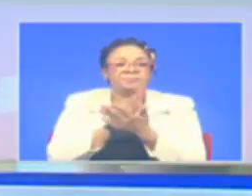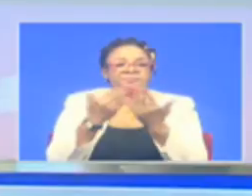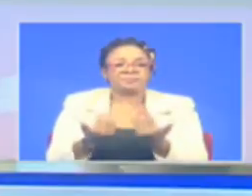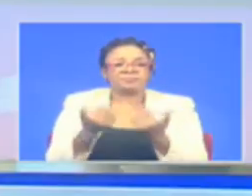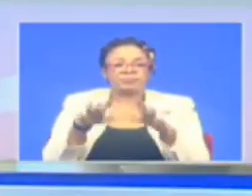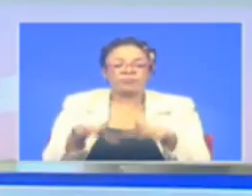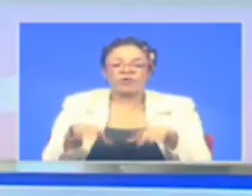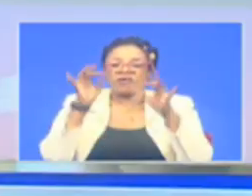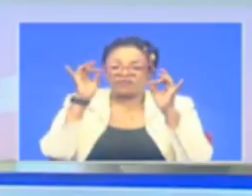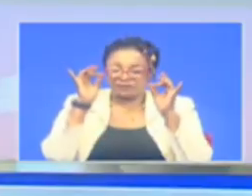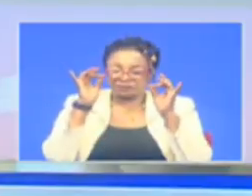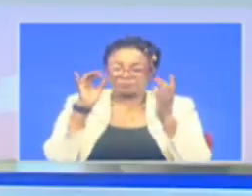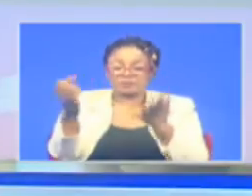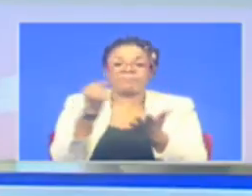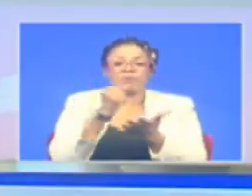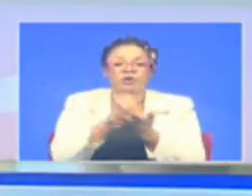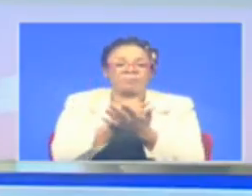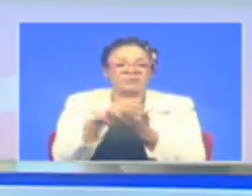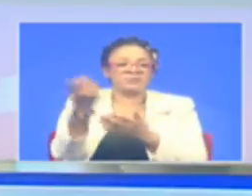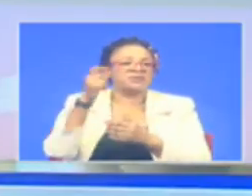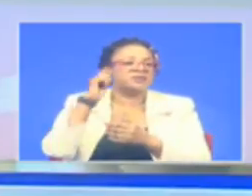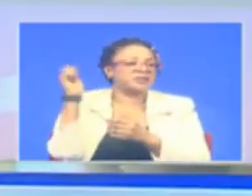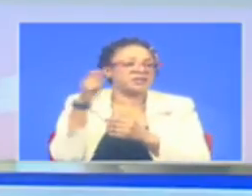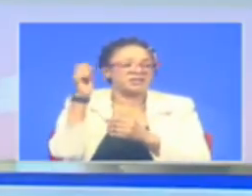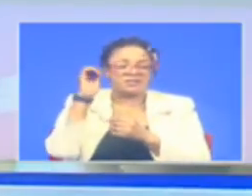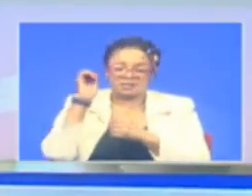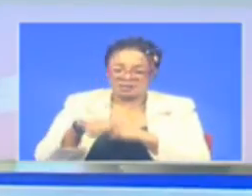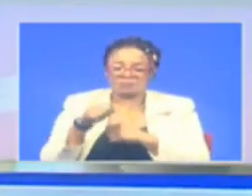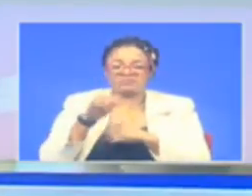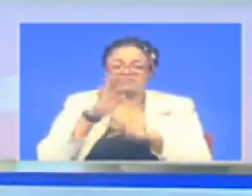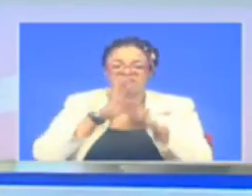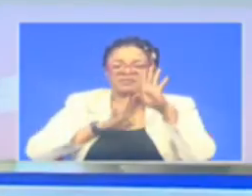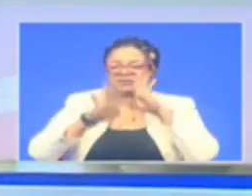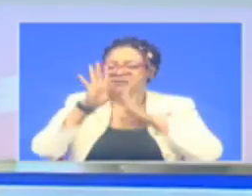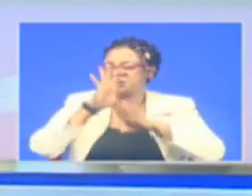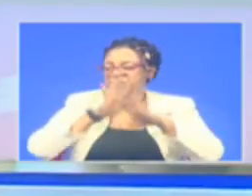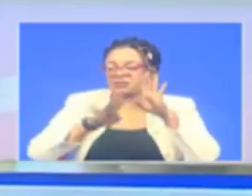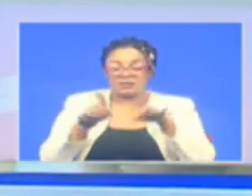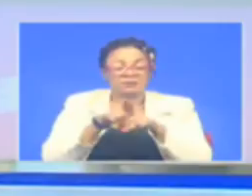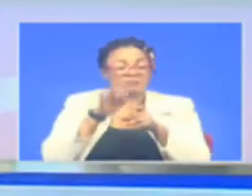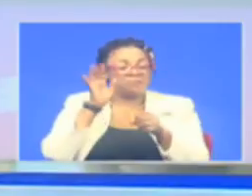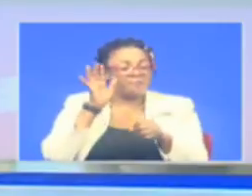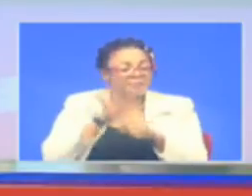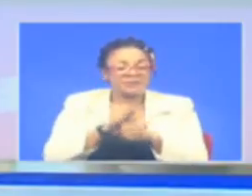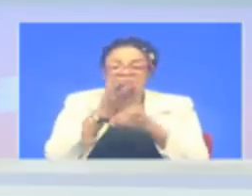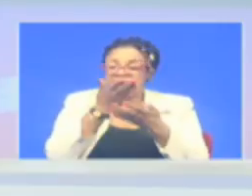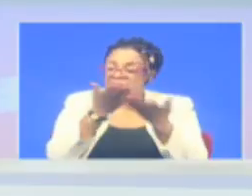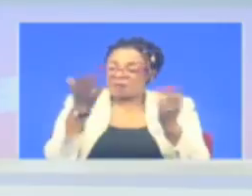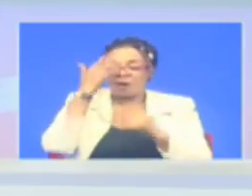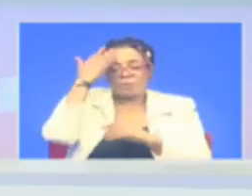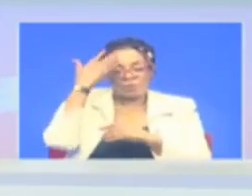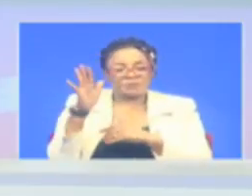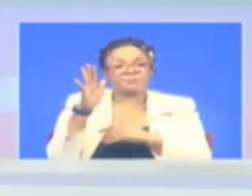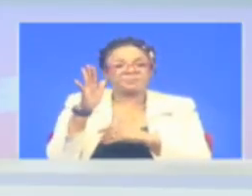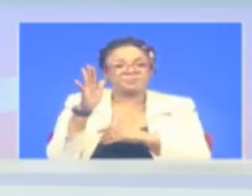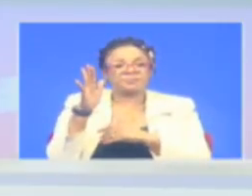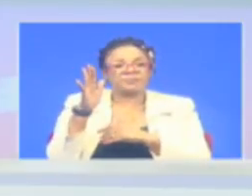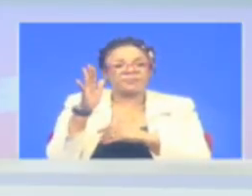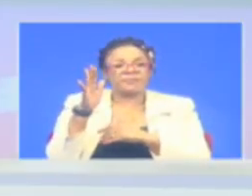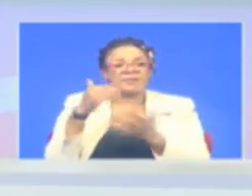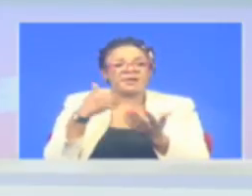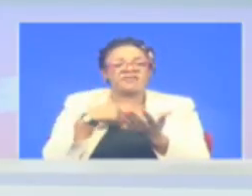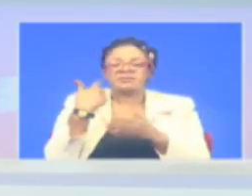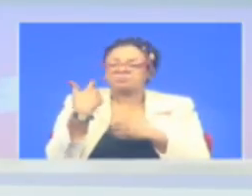gainful employment in Kenya can be frustrating, as many of you will know. From months of dusting up CVs